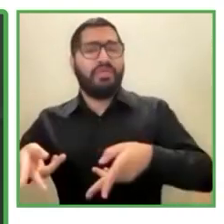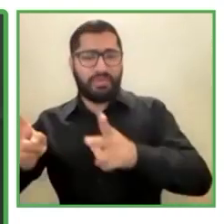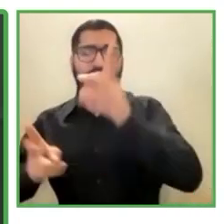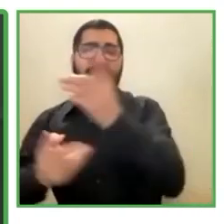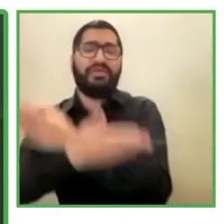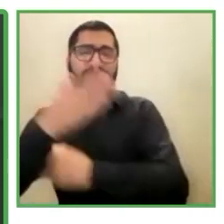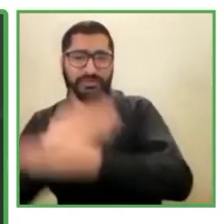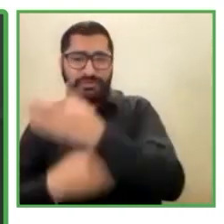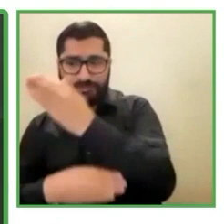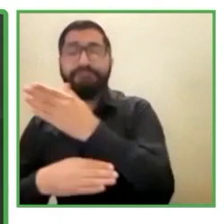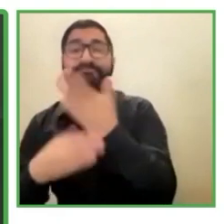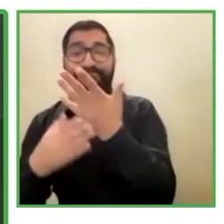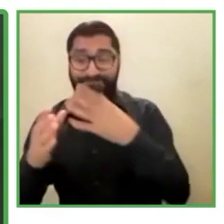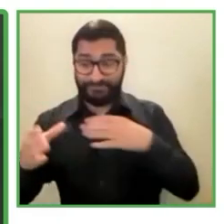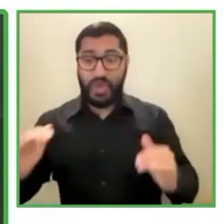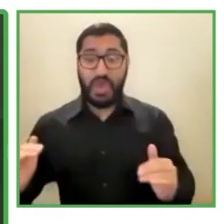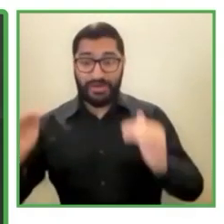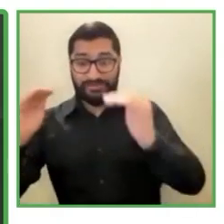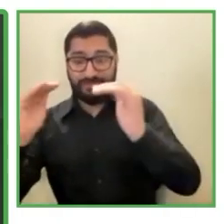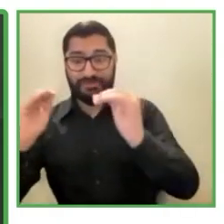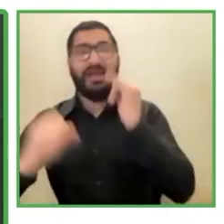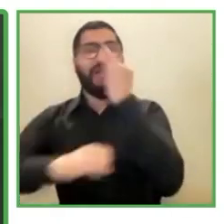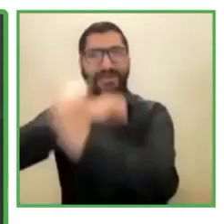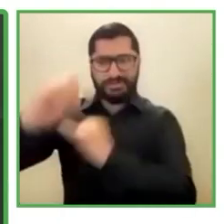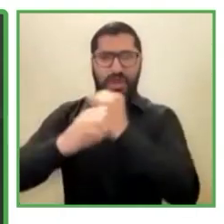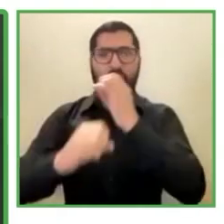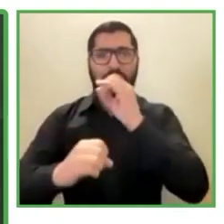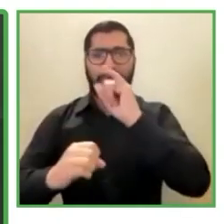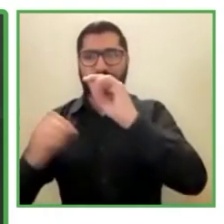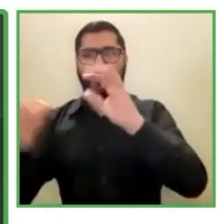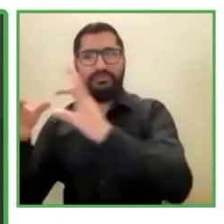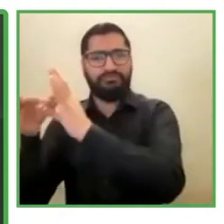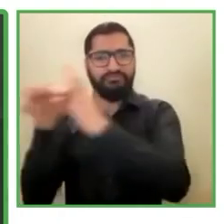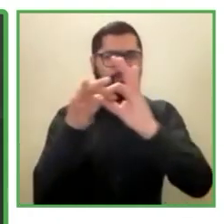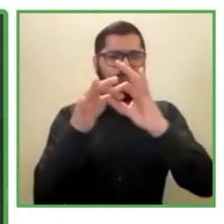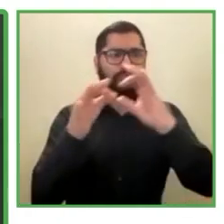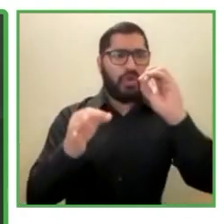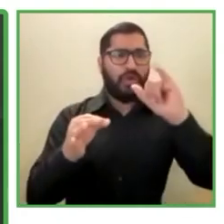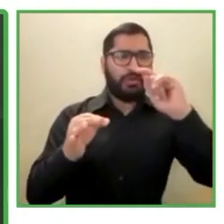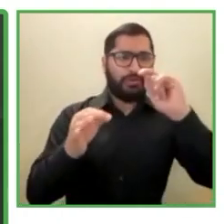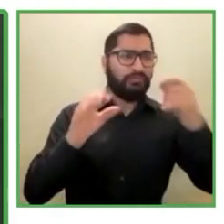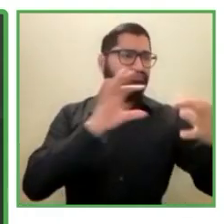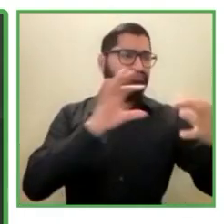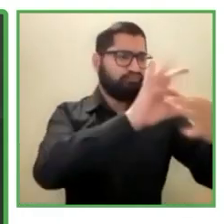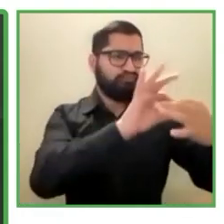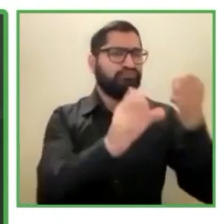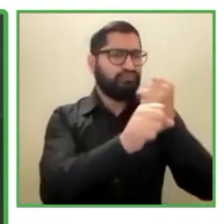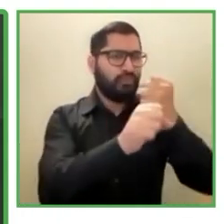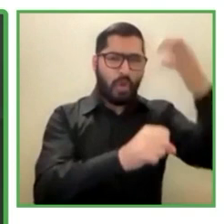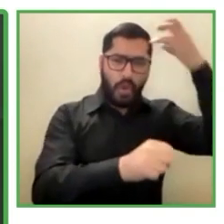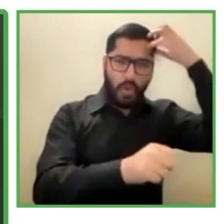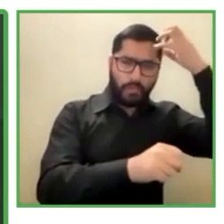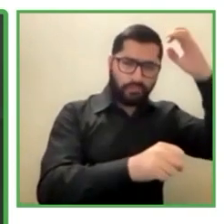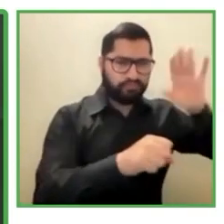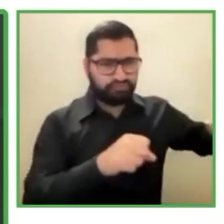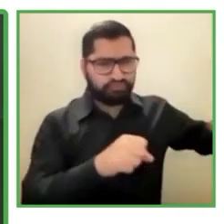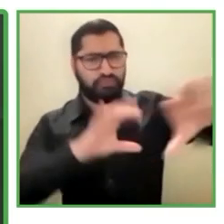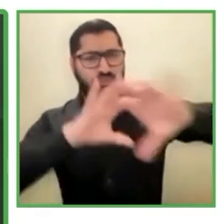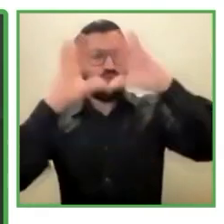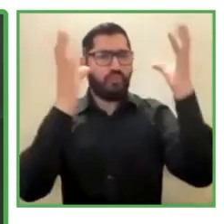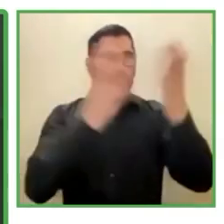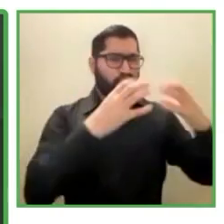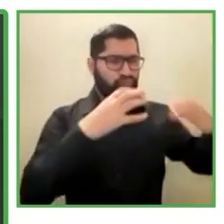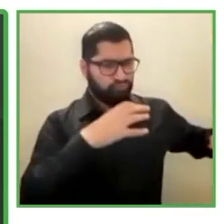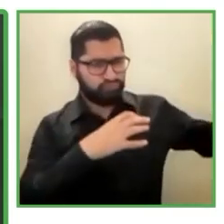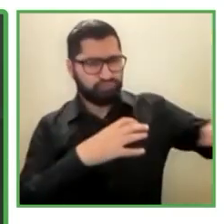ILO, with their three-part constituents, the governments, employers, the workers, are committed